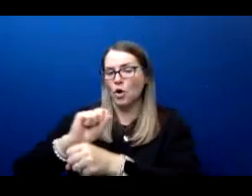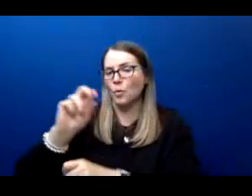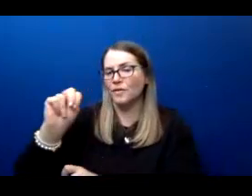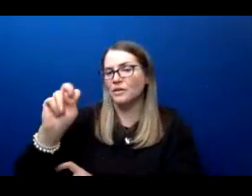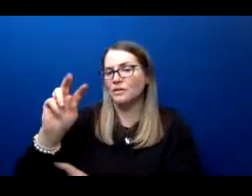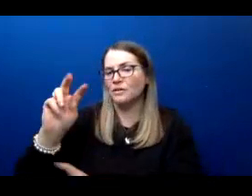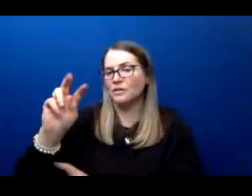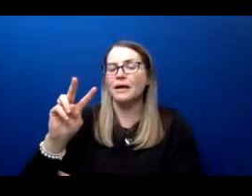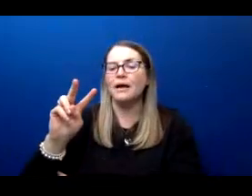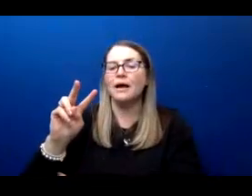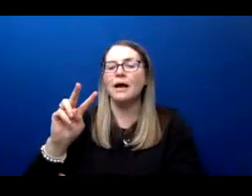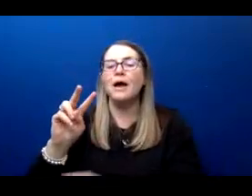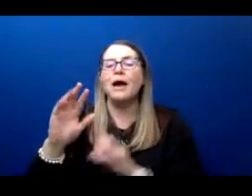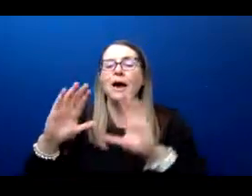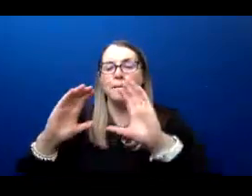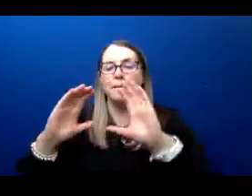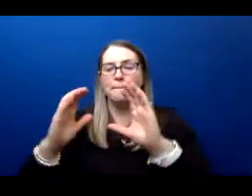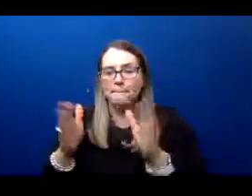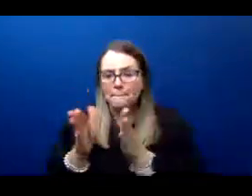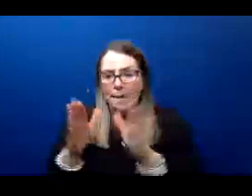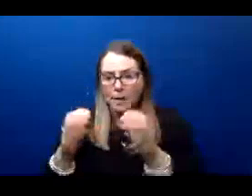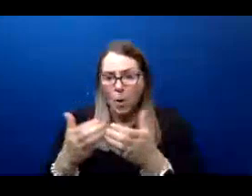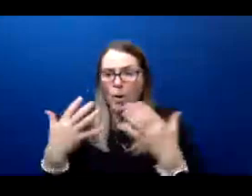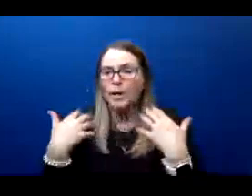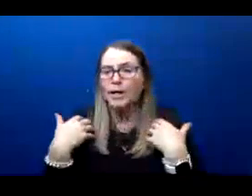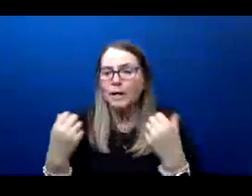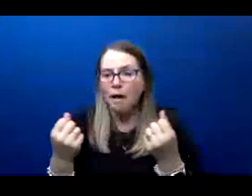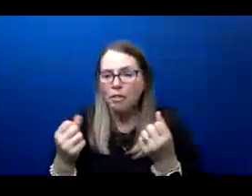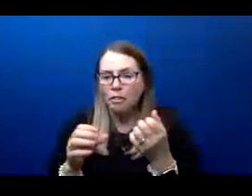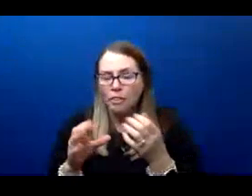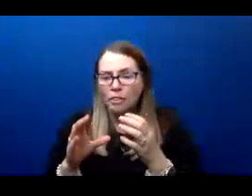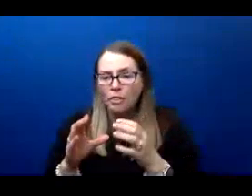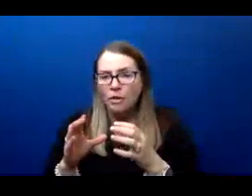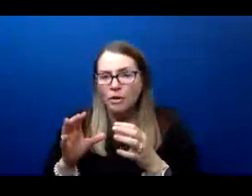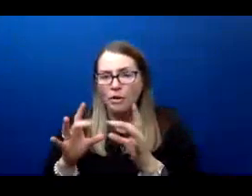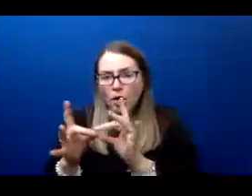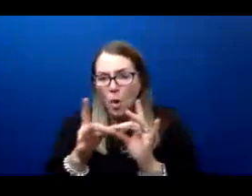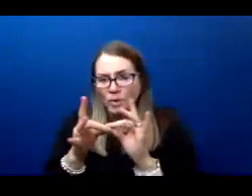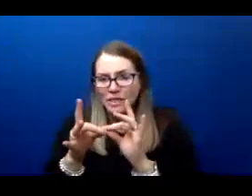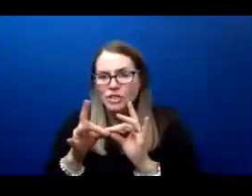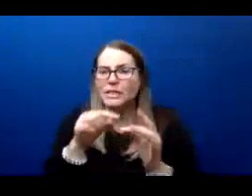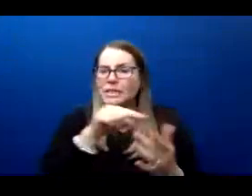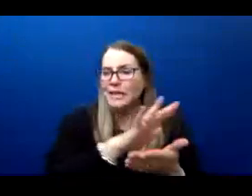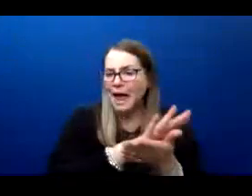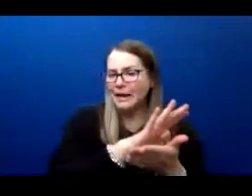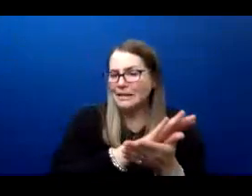Equity Coalition. This coalition is a partnership of academic, civic, and